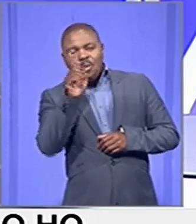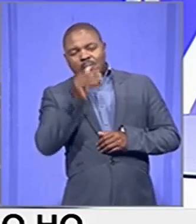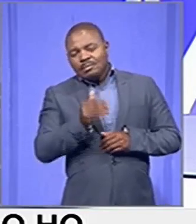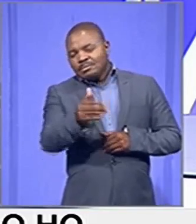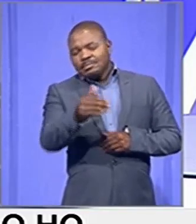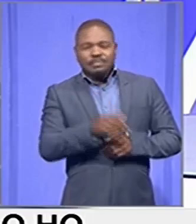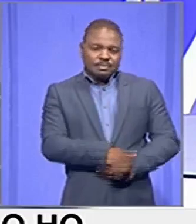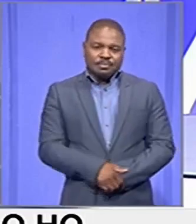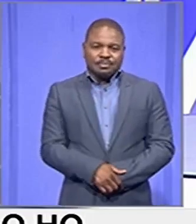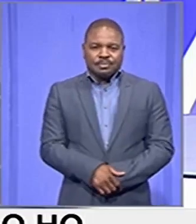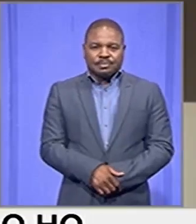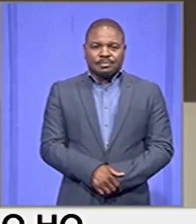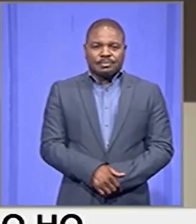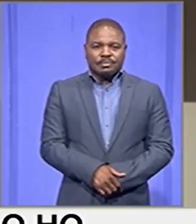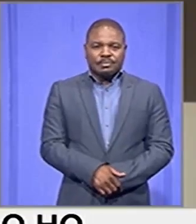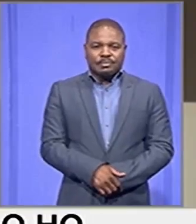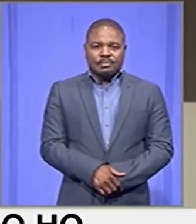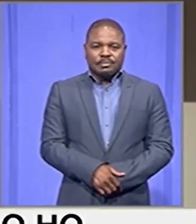ntjha.